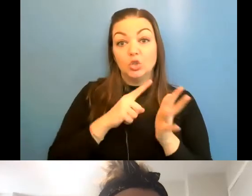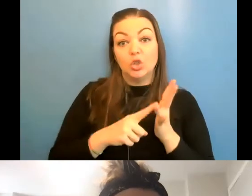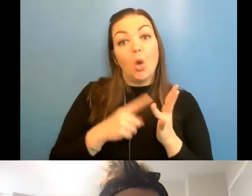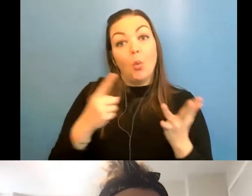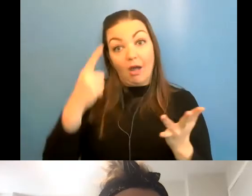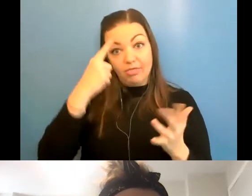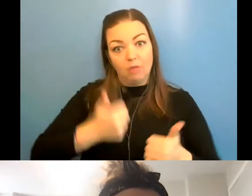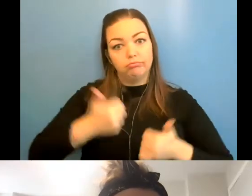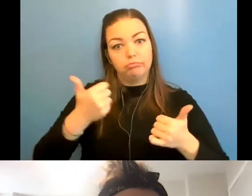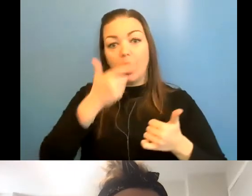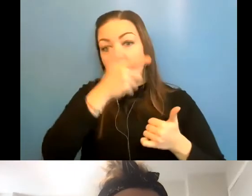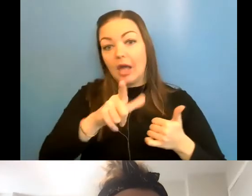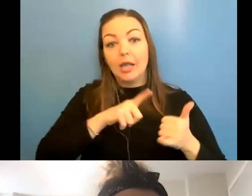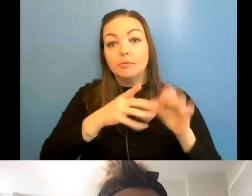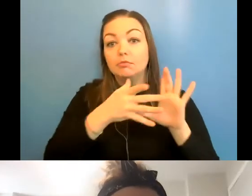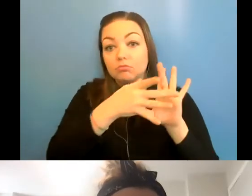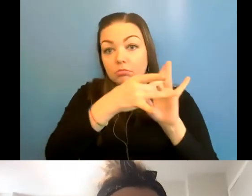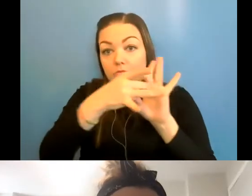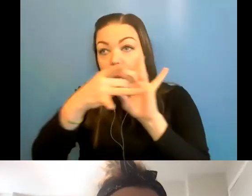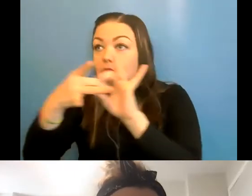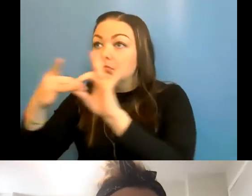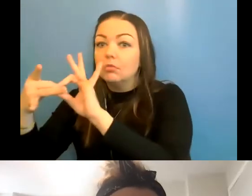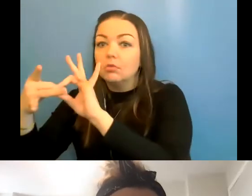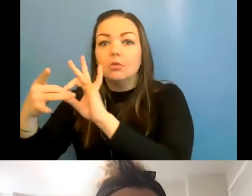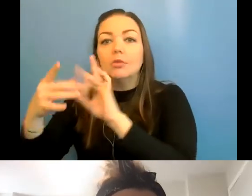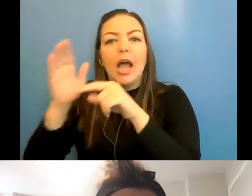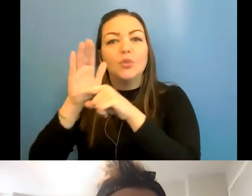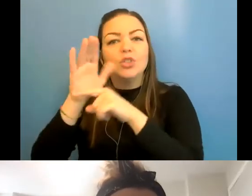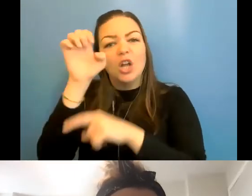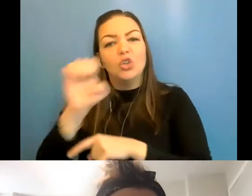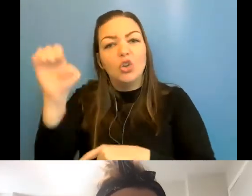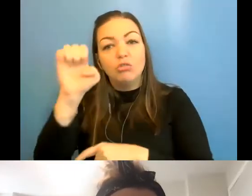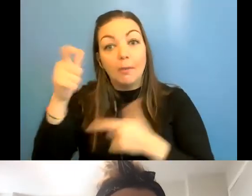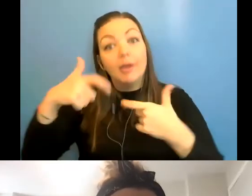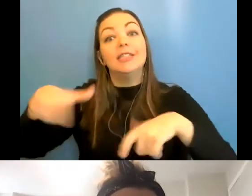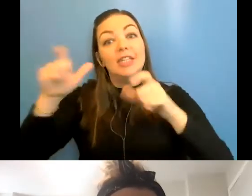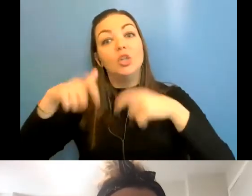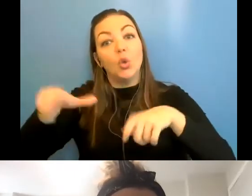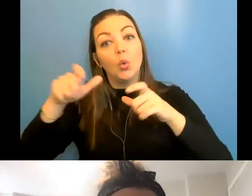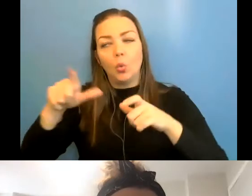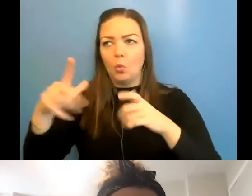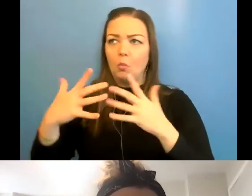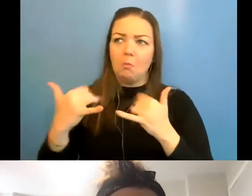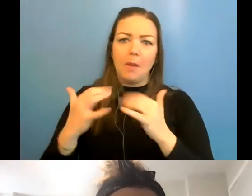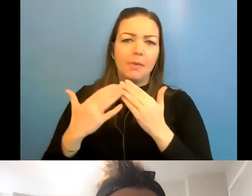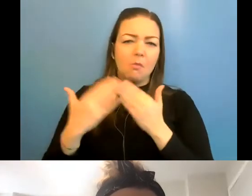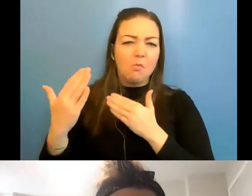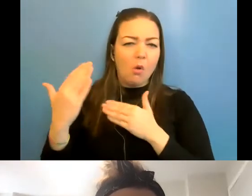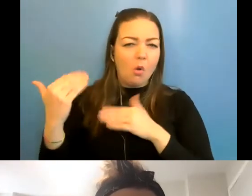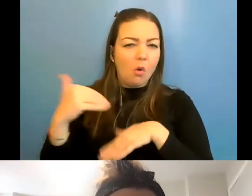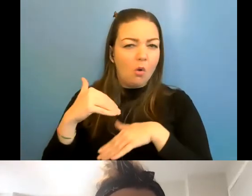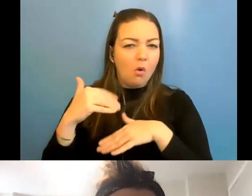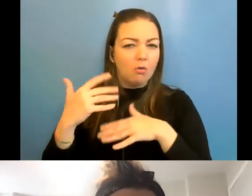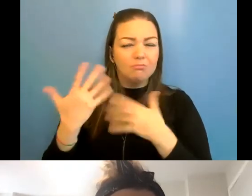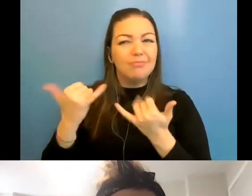of links with countries outside of Europe. So those will continue and be maintained and be potentially less impacted.